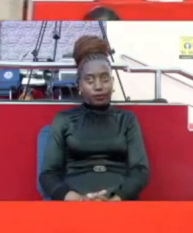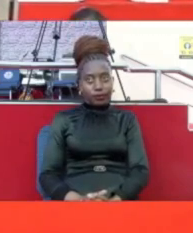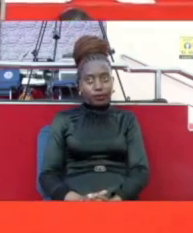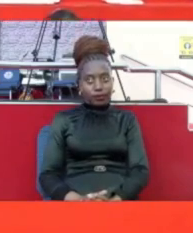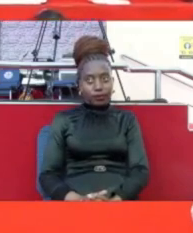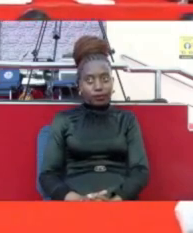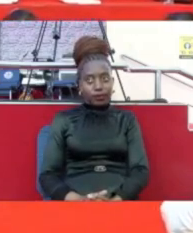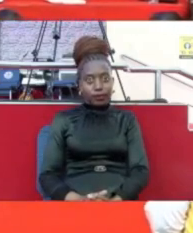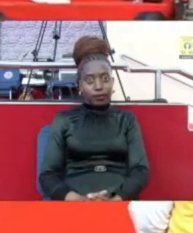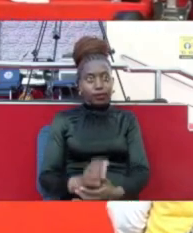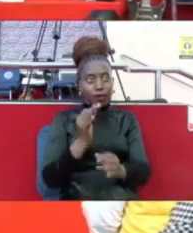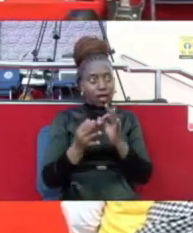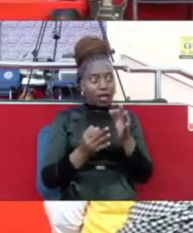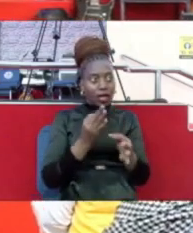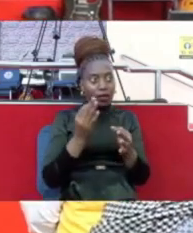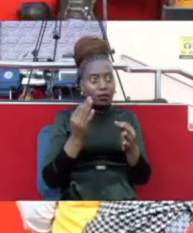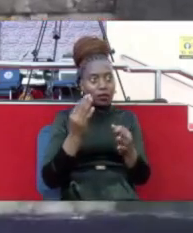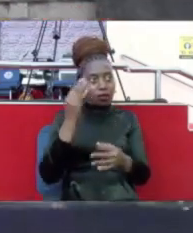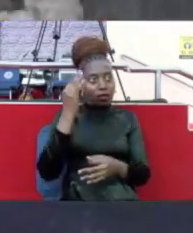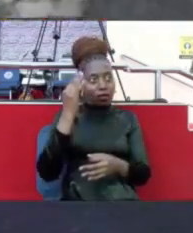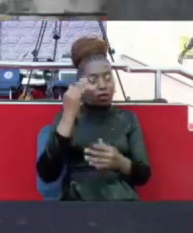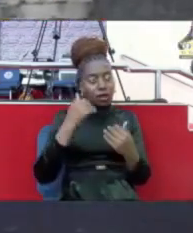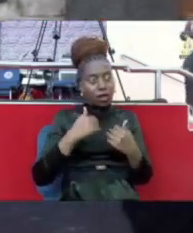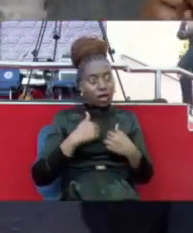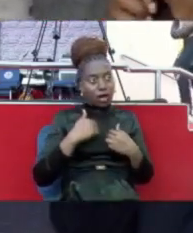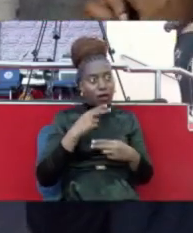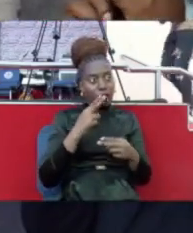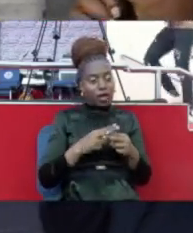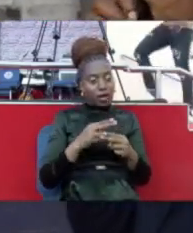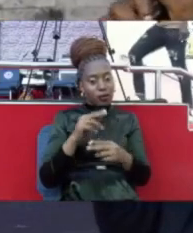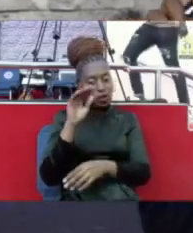If they have a name, ask them, what name am I praying for?